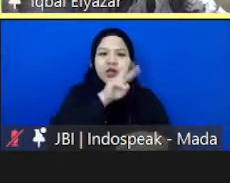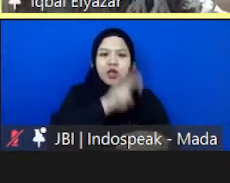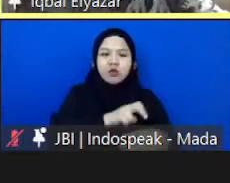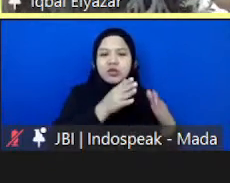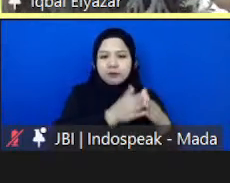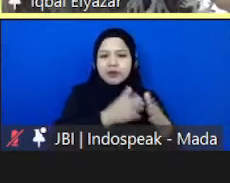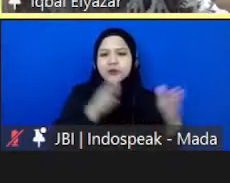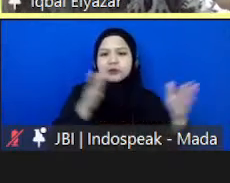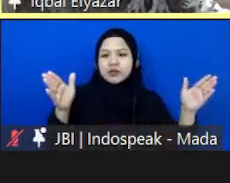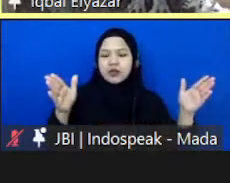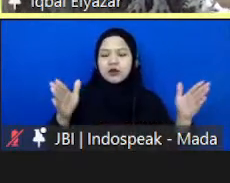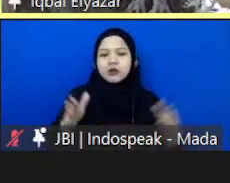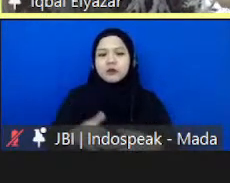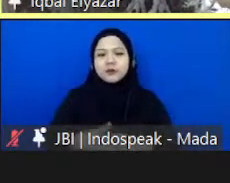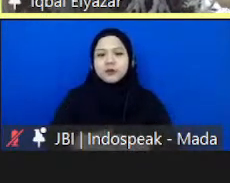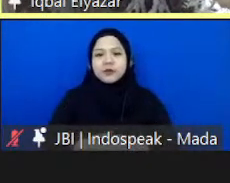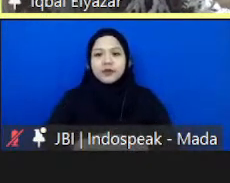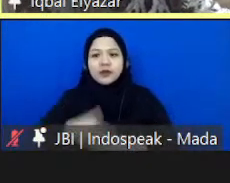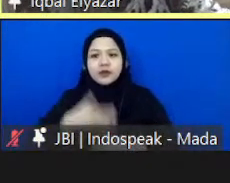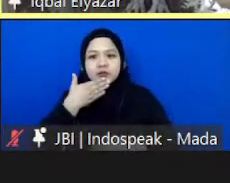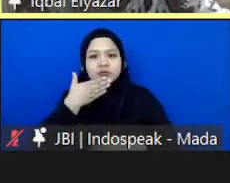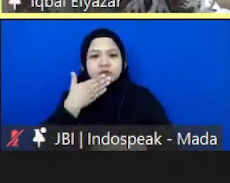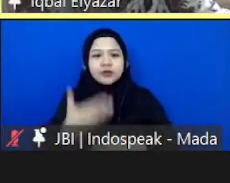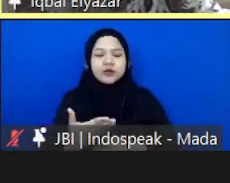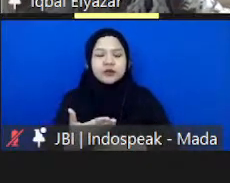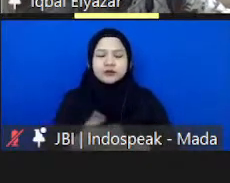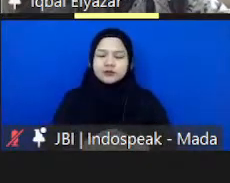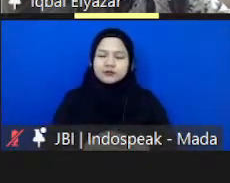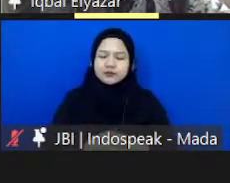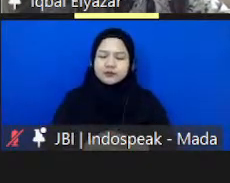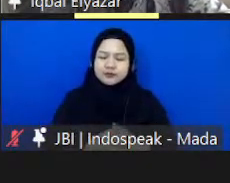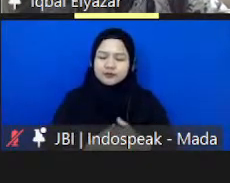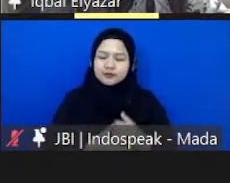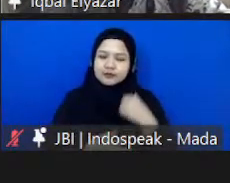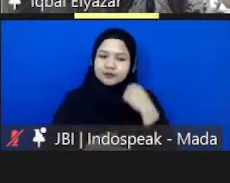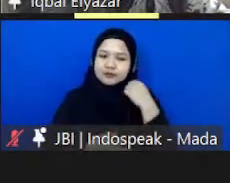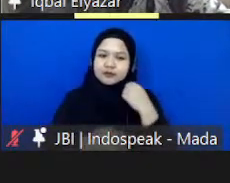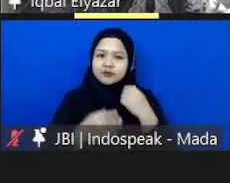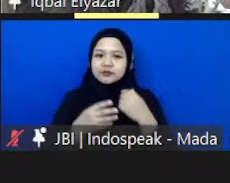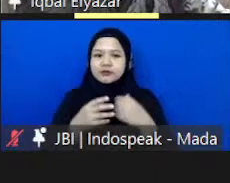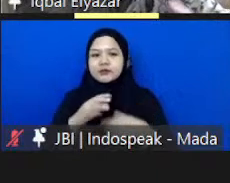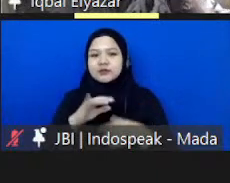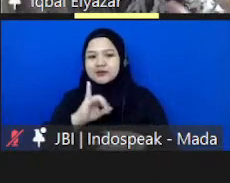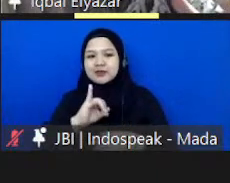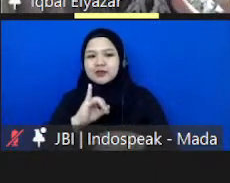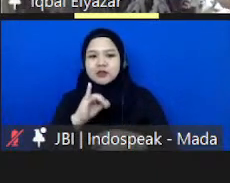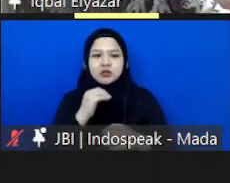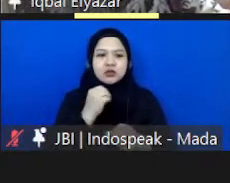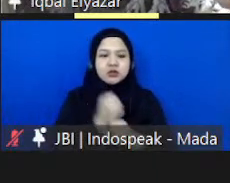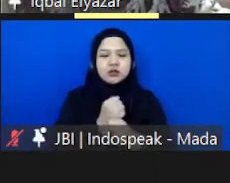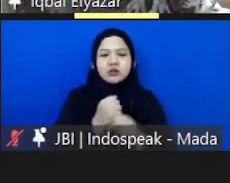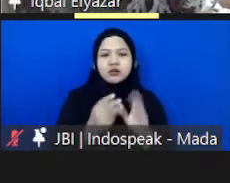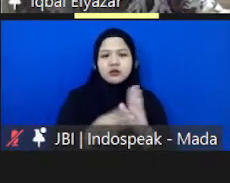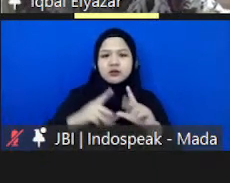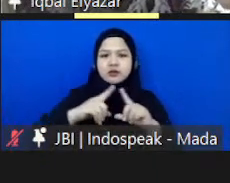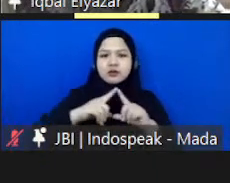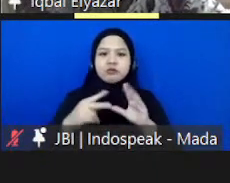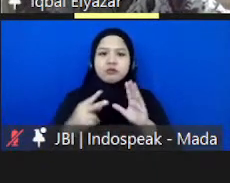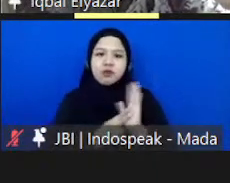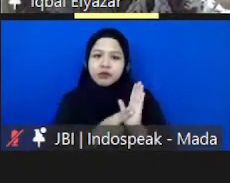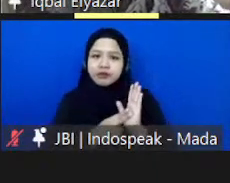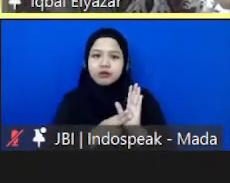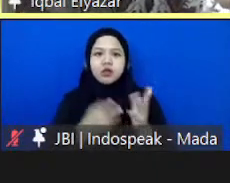will say thank you to my colleagues in Eggman, Oxford, and also from the Oxford Clinical Research Project in Vietnam